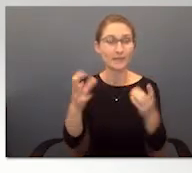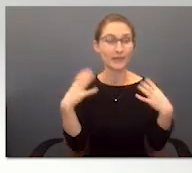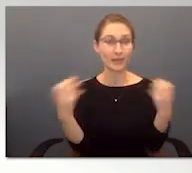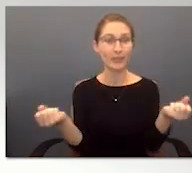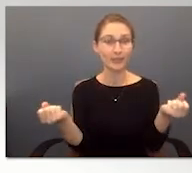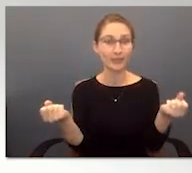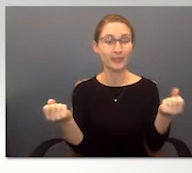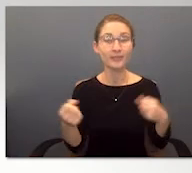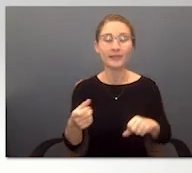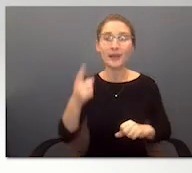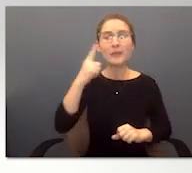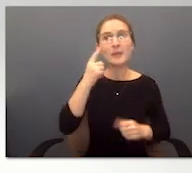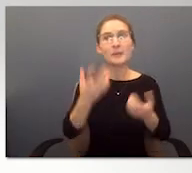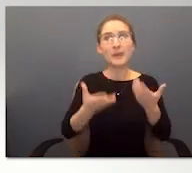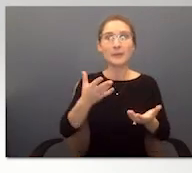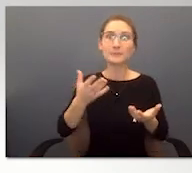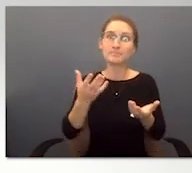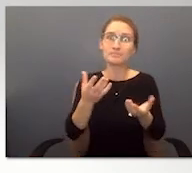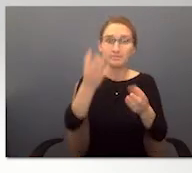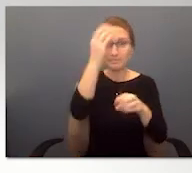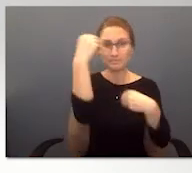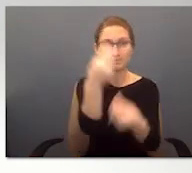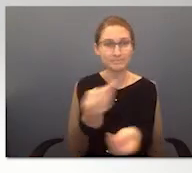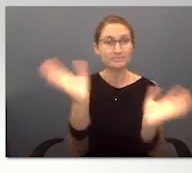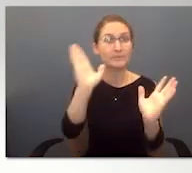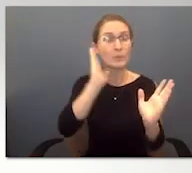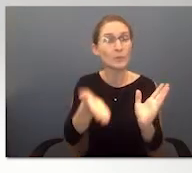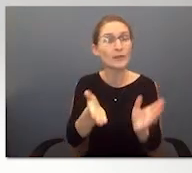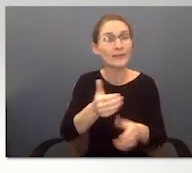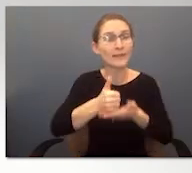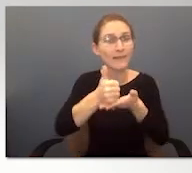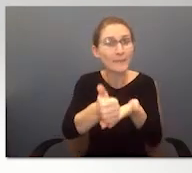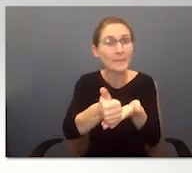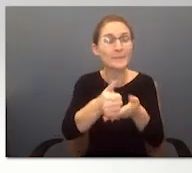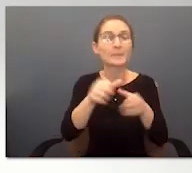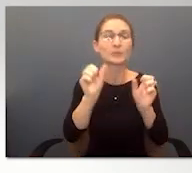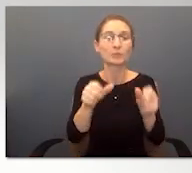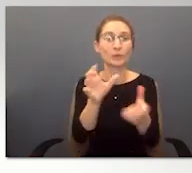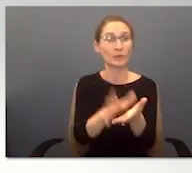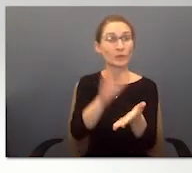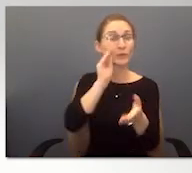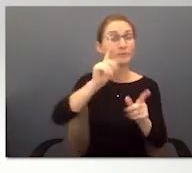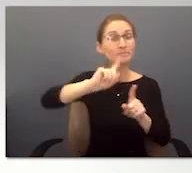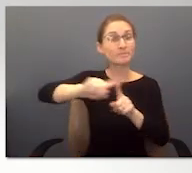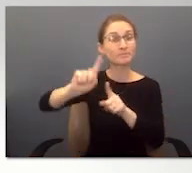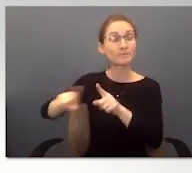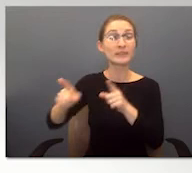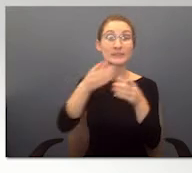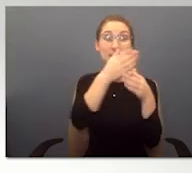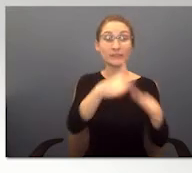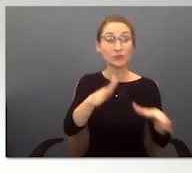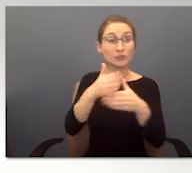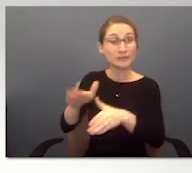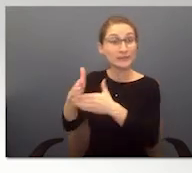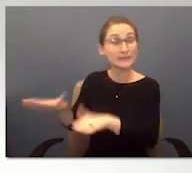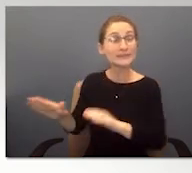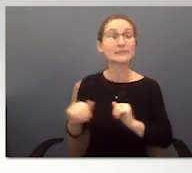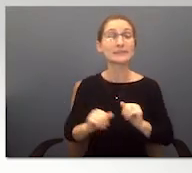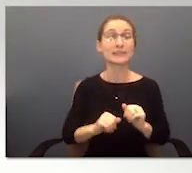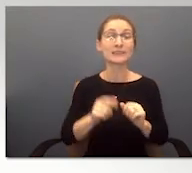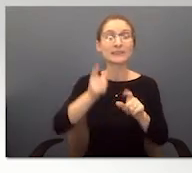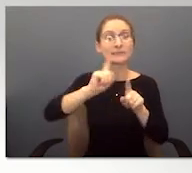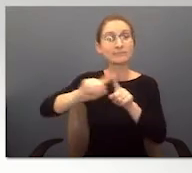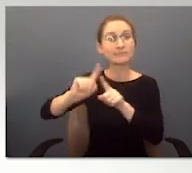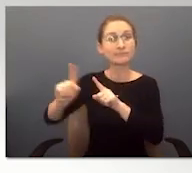useful for everybody, because it's been useful for me over the last year to really learn about the different divisions and bureaus and sections of the